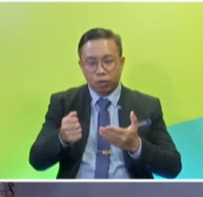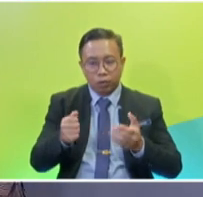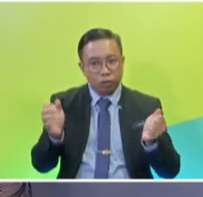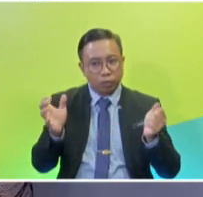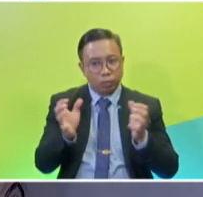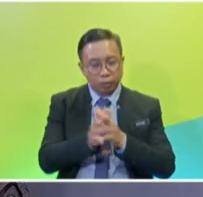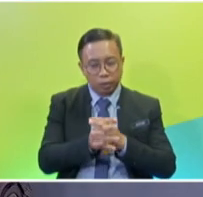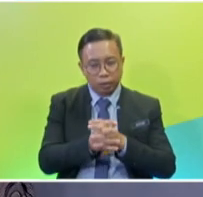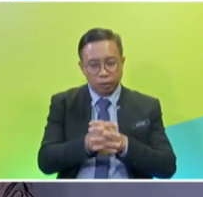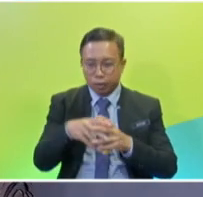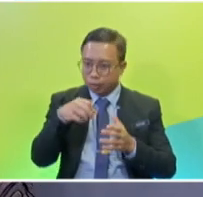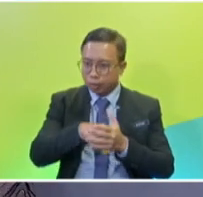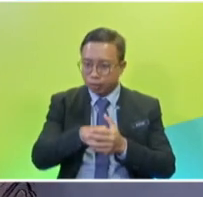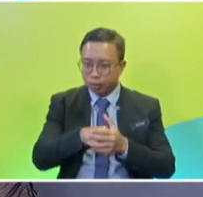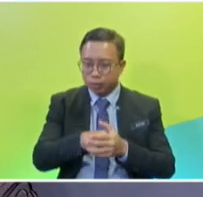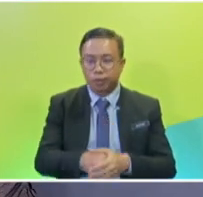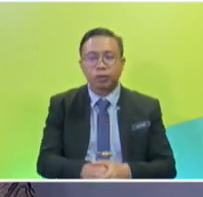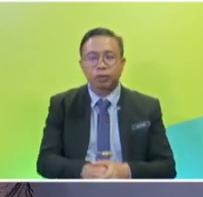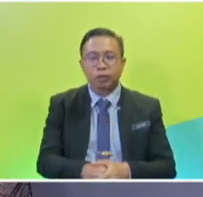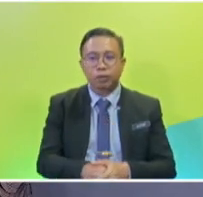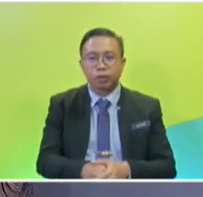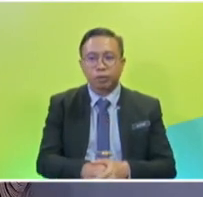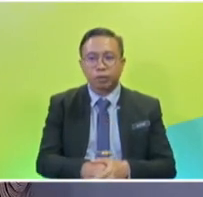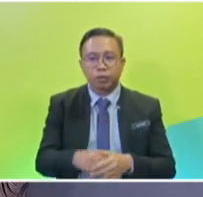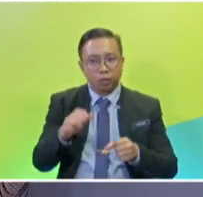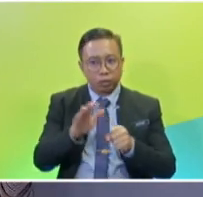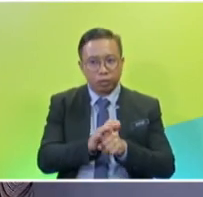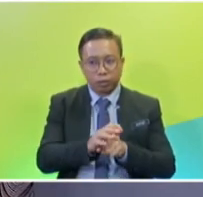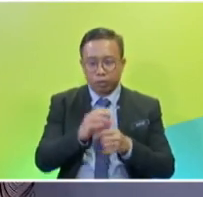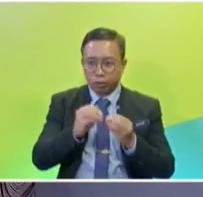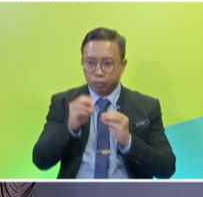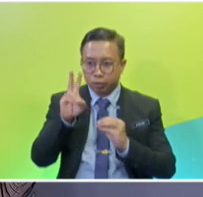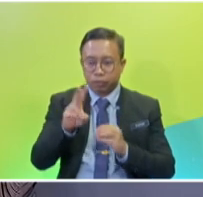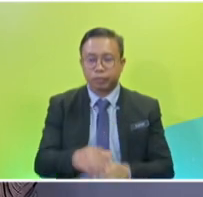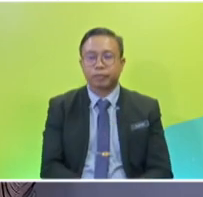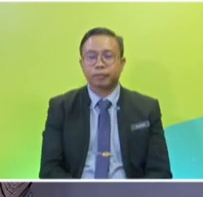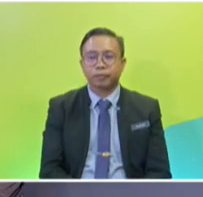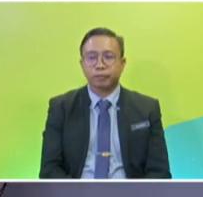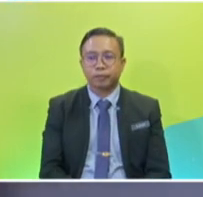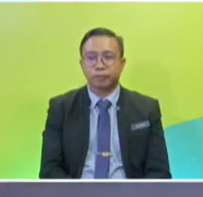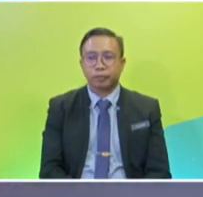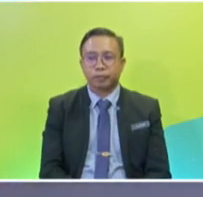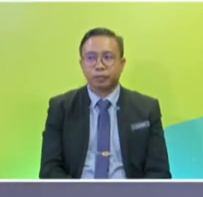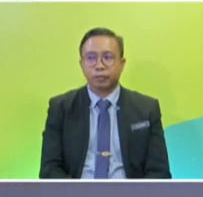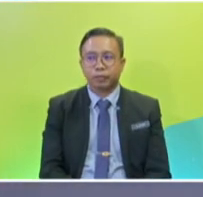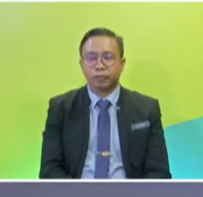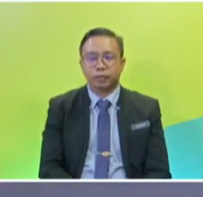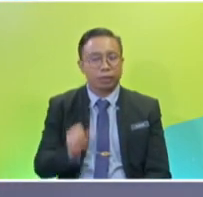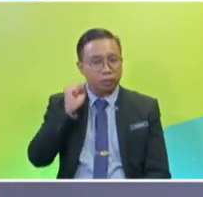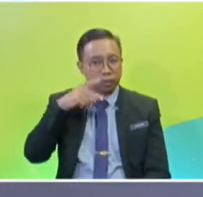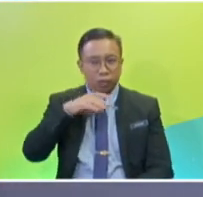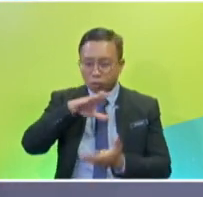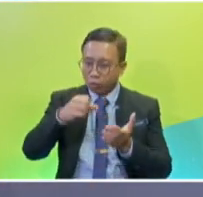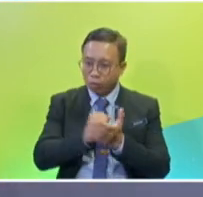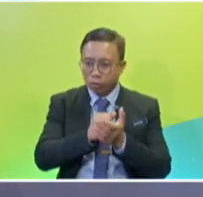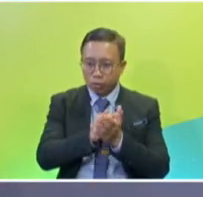everything? And indirectly, this has completed your task number two. Wow. All right. So, Shafika, all this